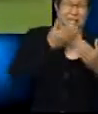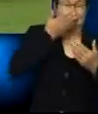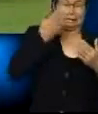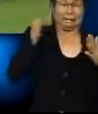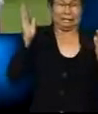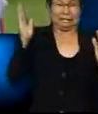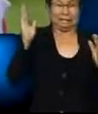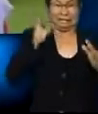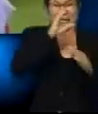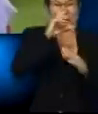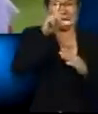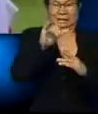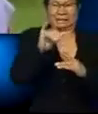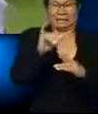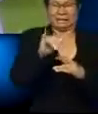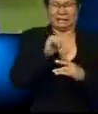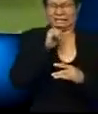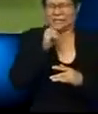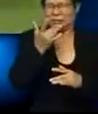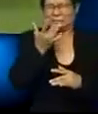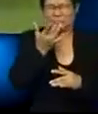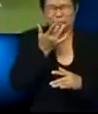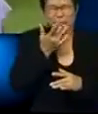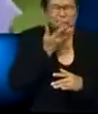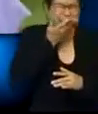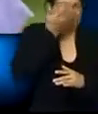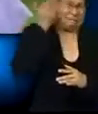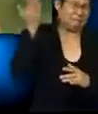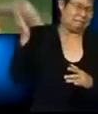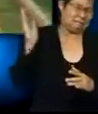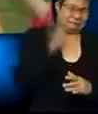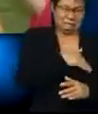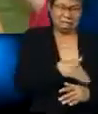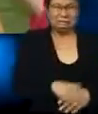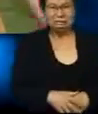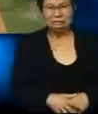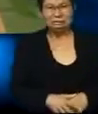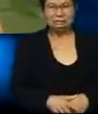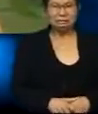Ew, clay has an unpleasant smell.